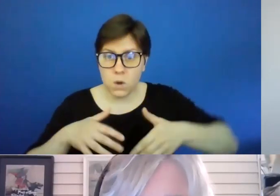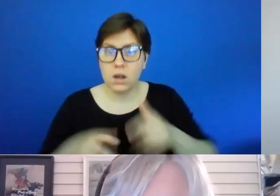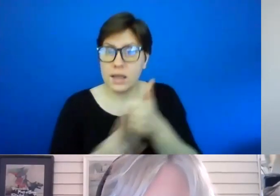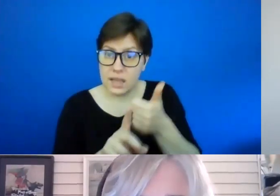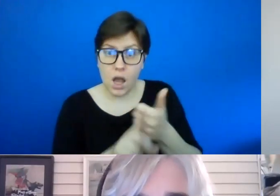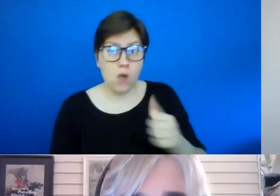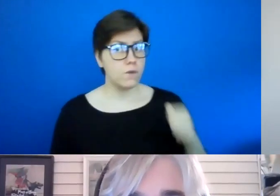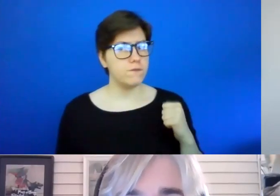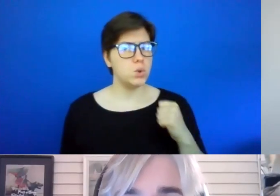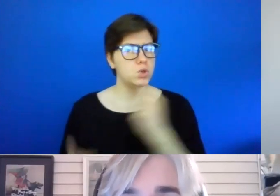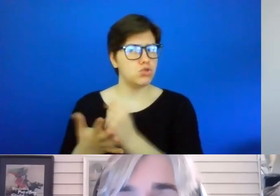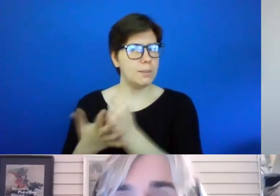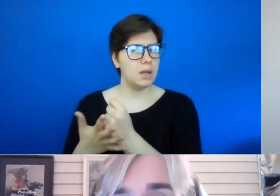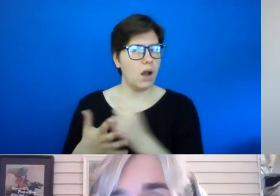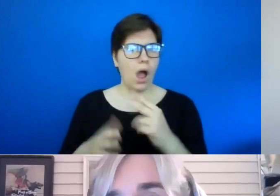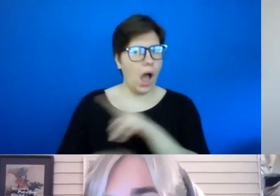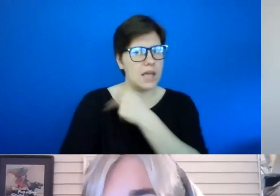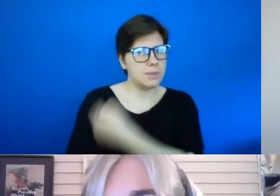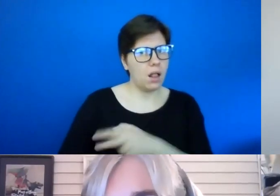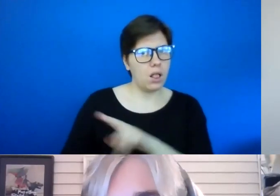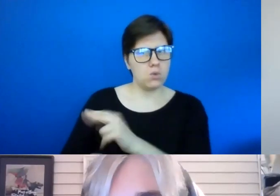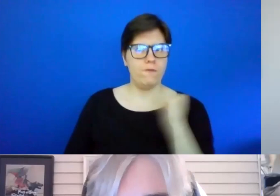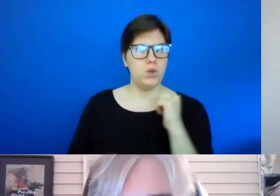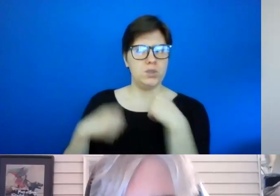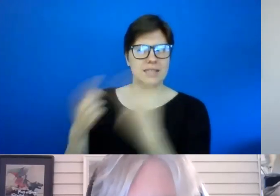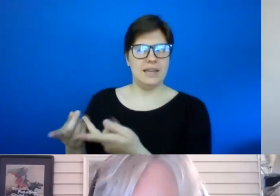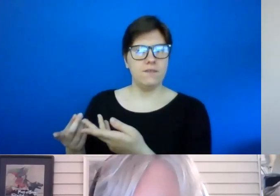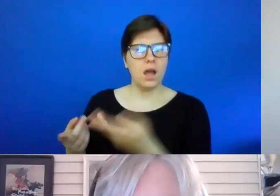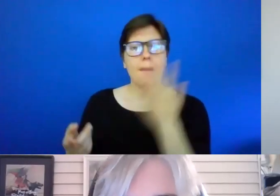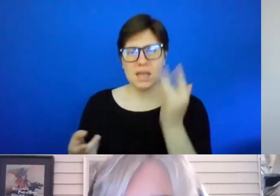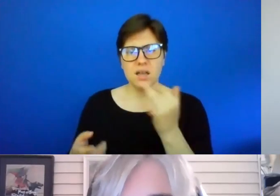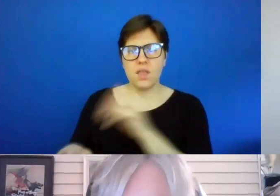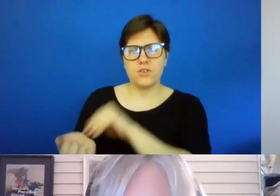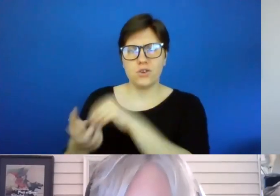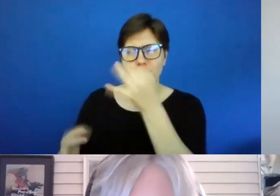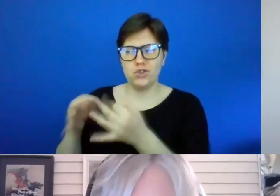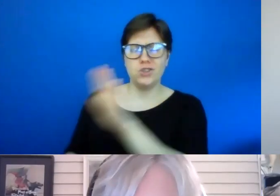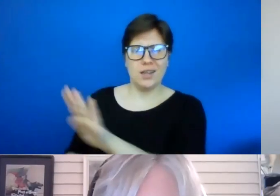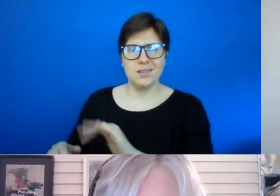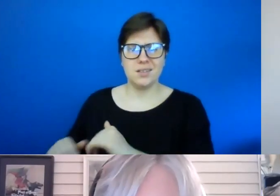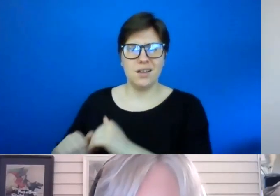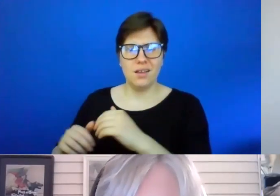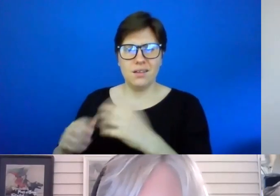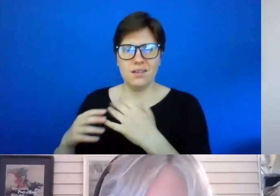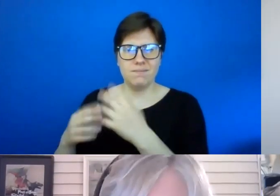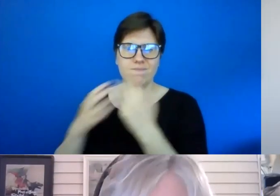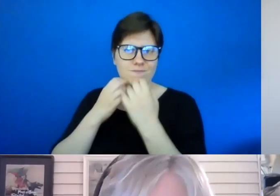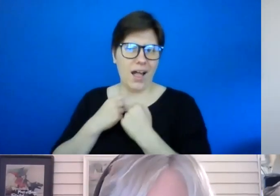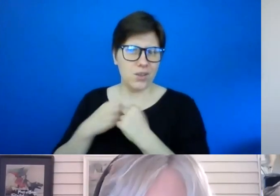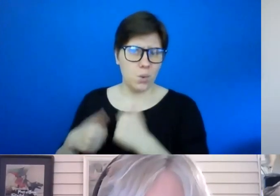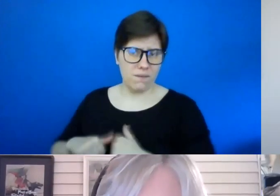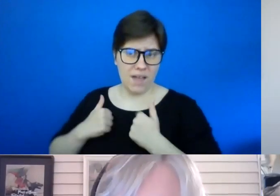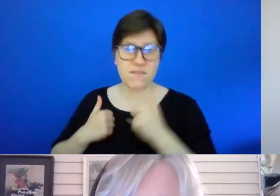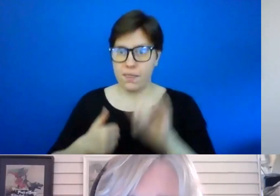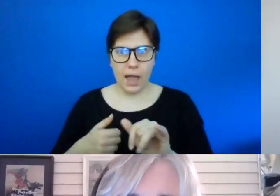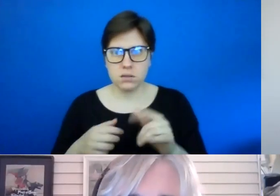by his hospital because of his doctor's judgment about his quality of life, that made headlines. So my question, my